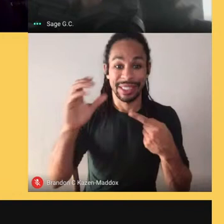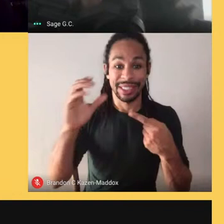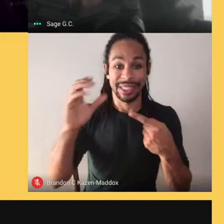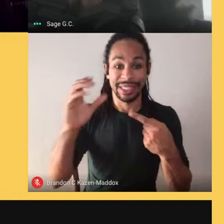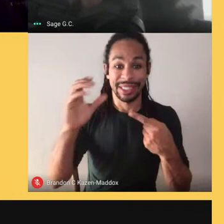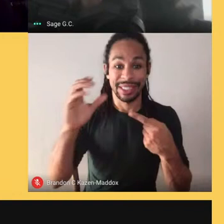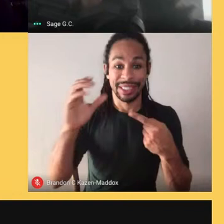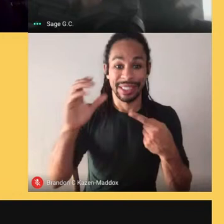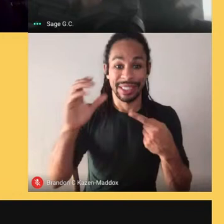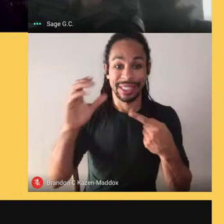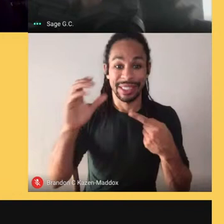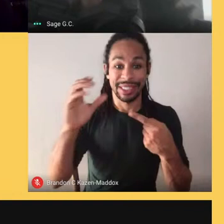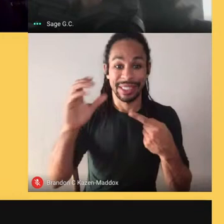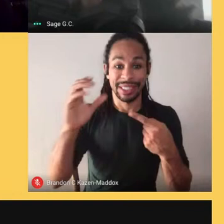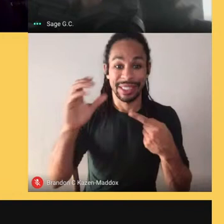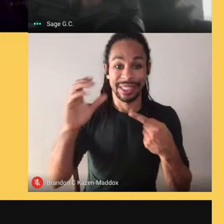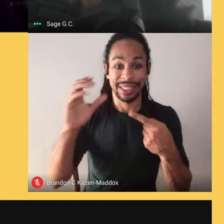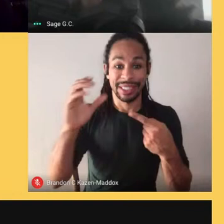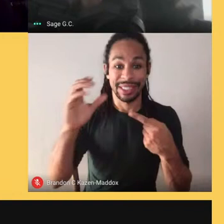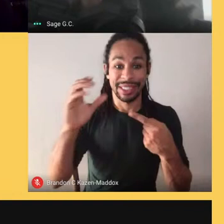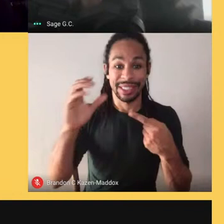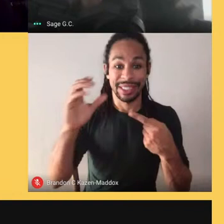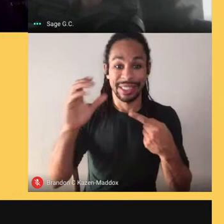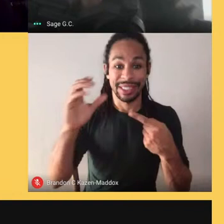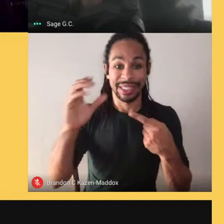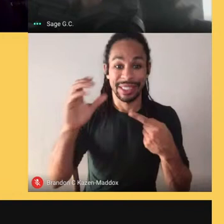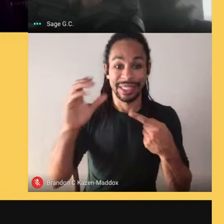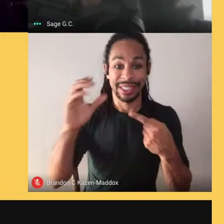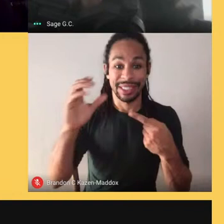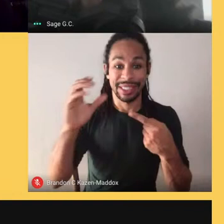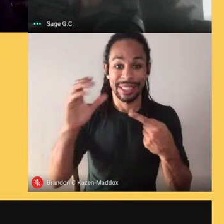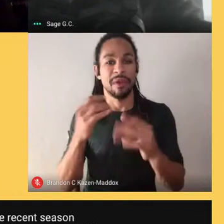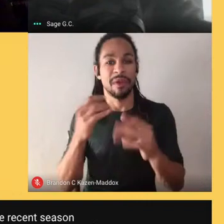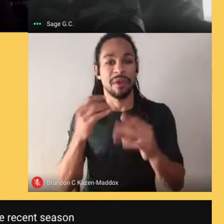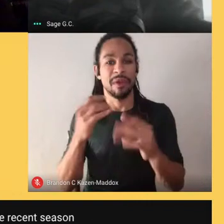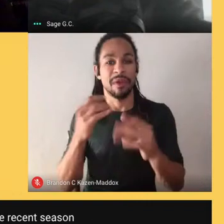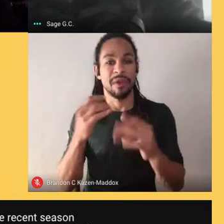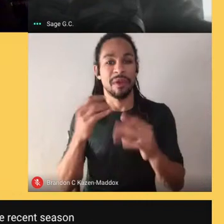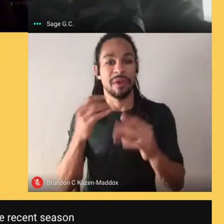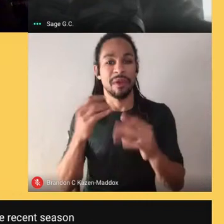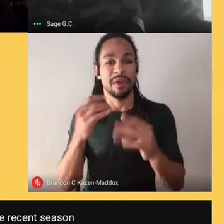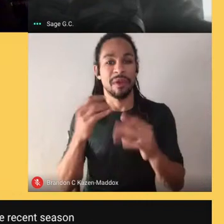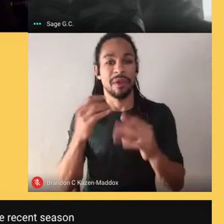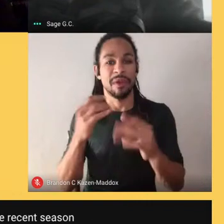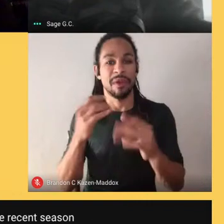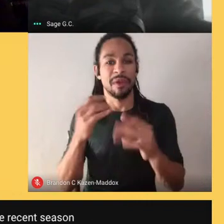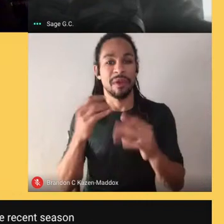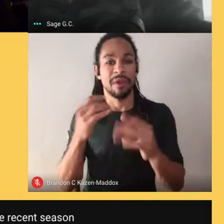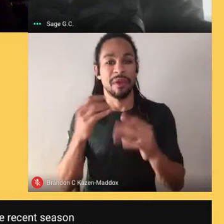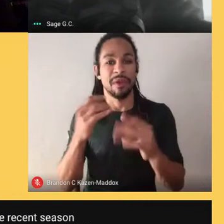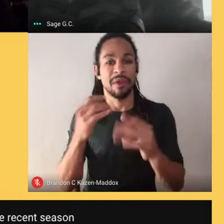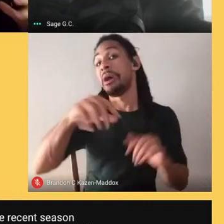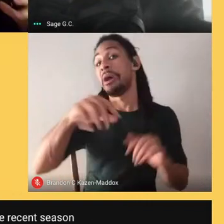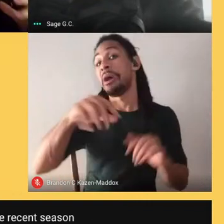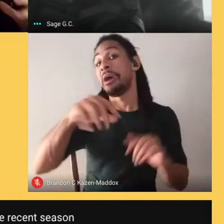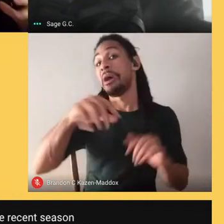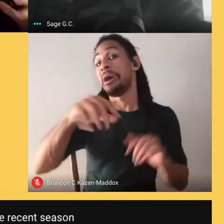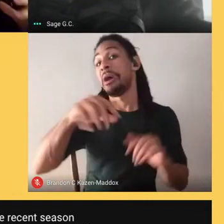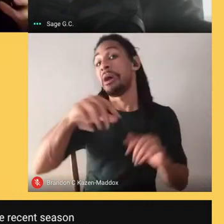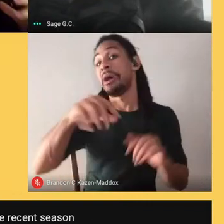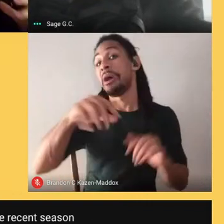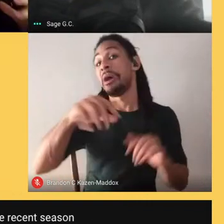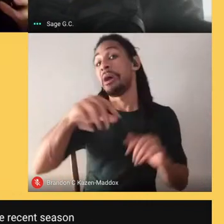minutes, and then take questions from the audience. I'm going off of the assumption that you, the audience, are interested in making an actual